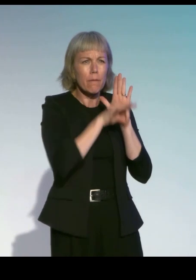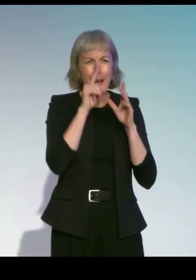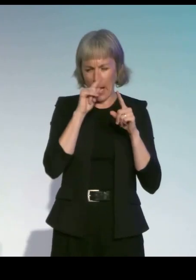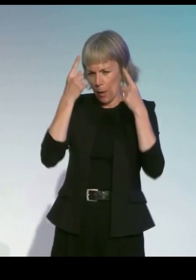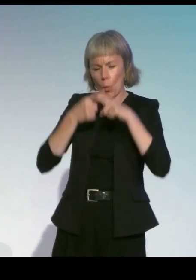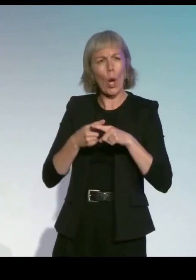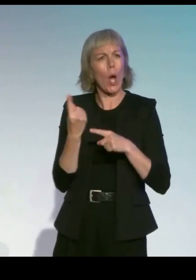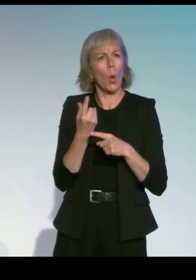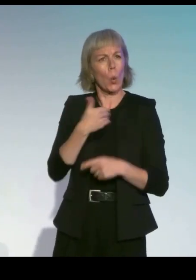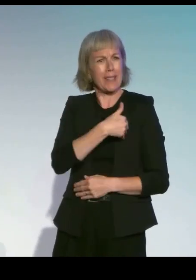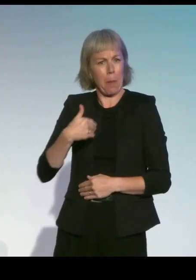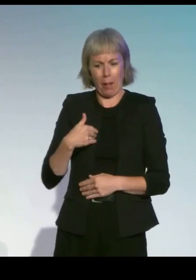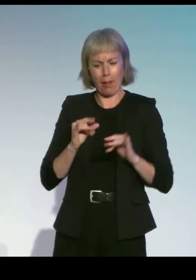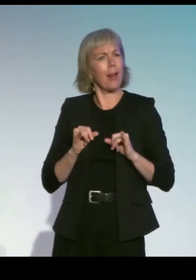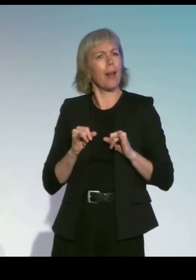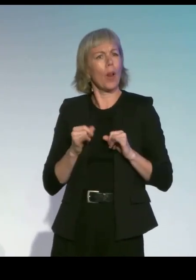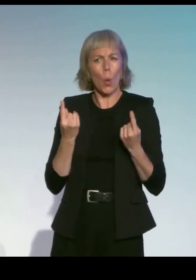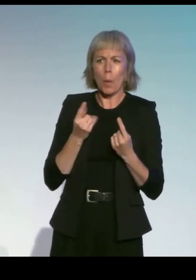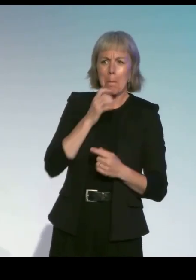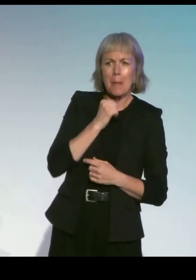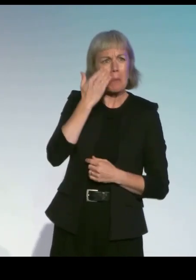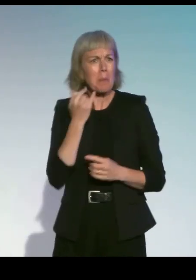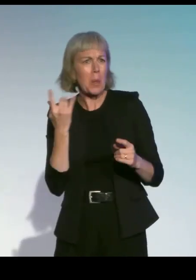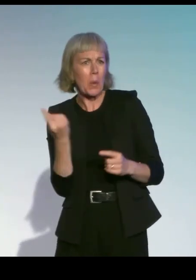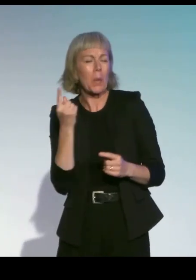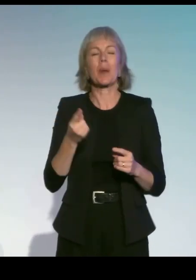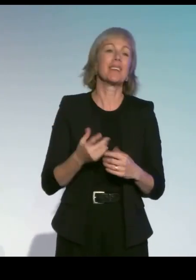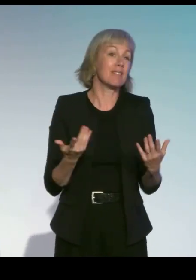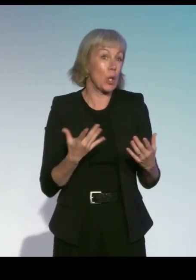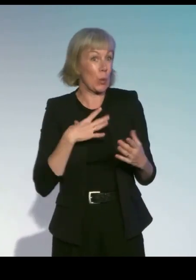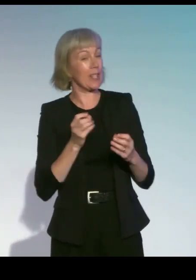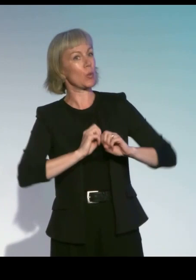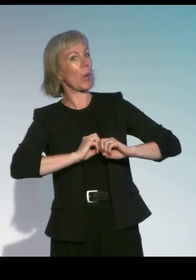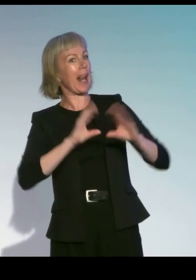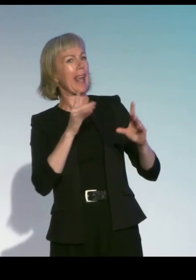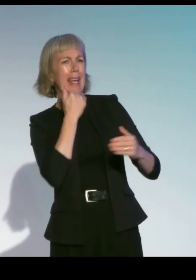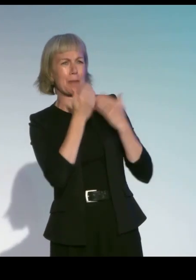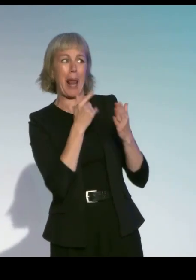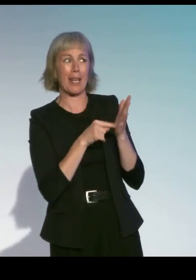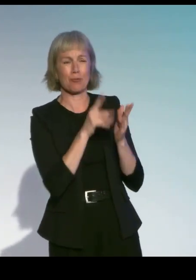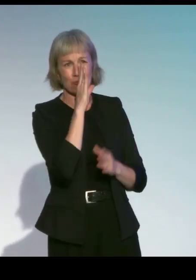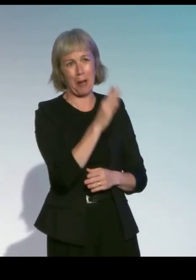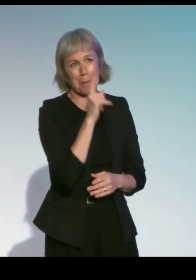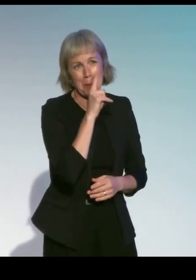nipples. It sounds obvious, but you need to spell these things out for straight people.